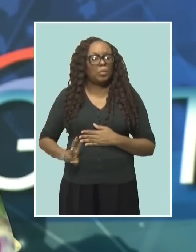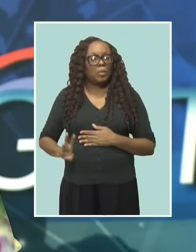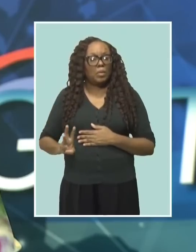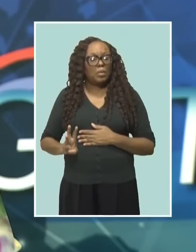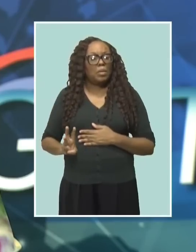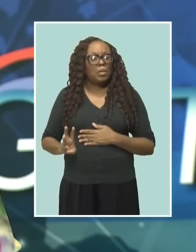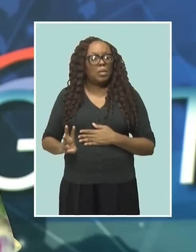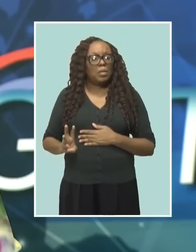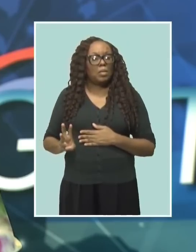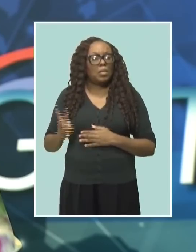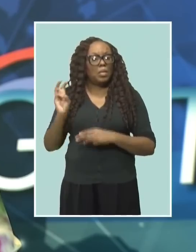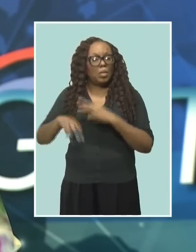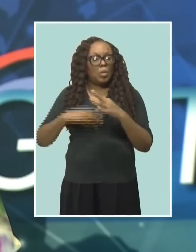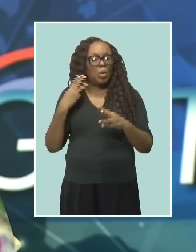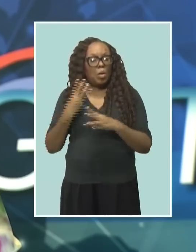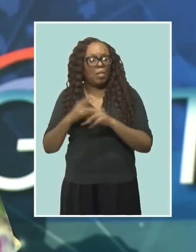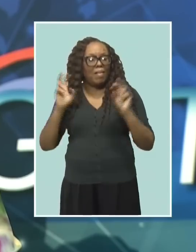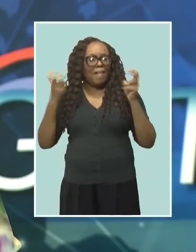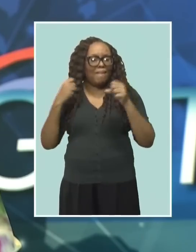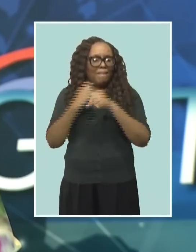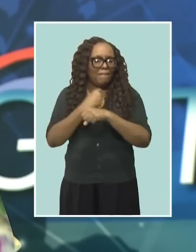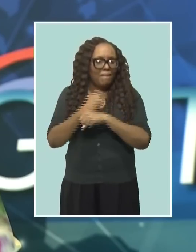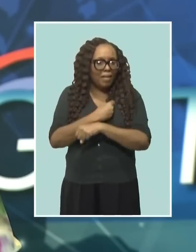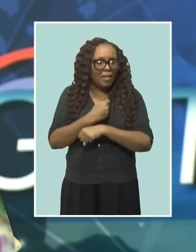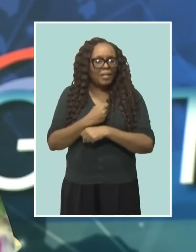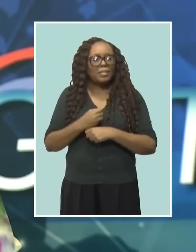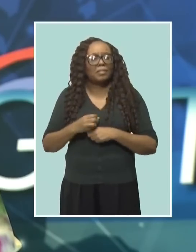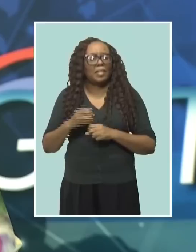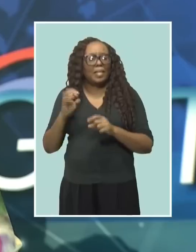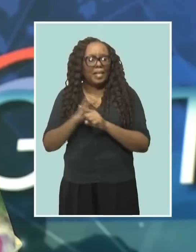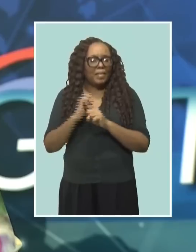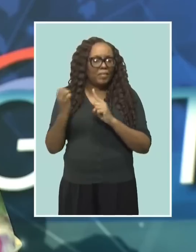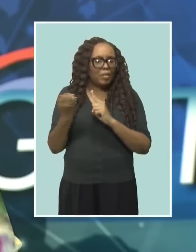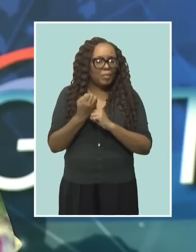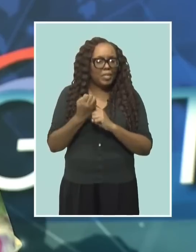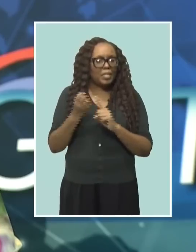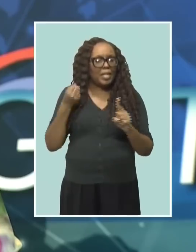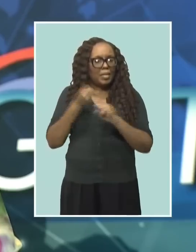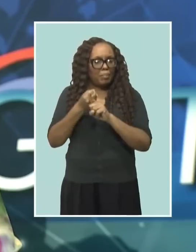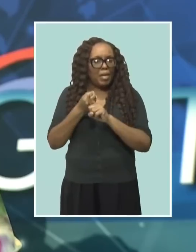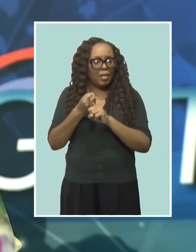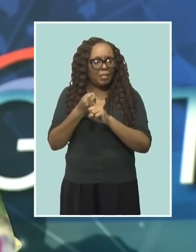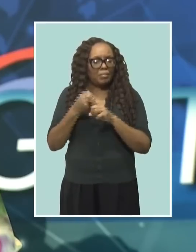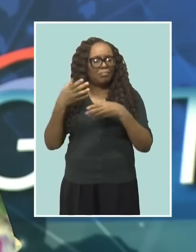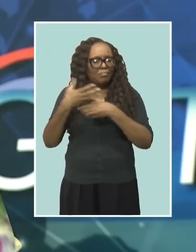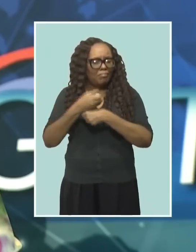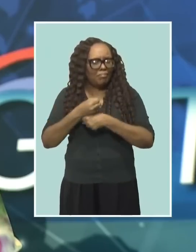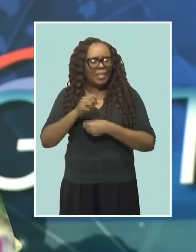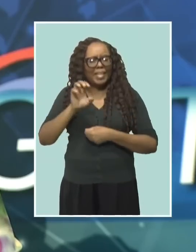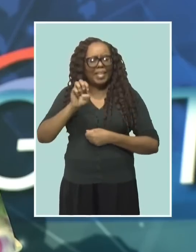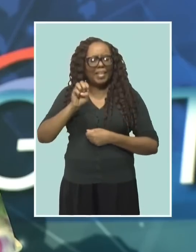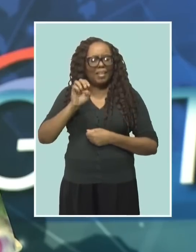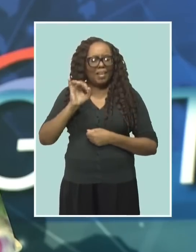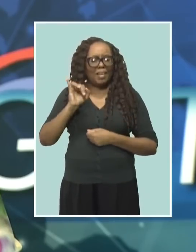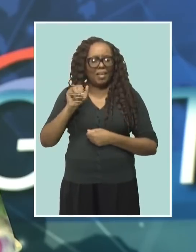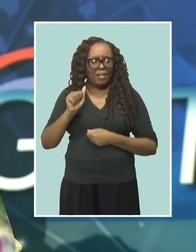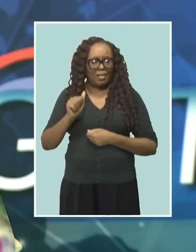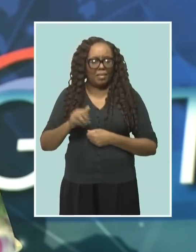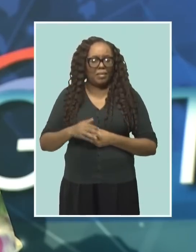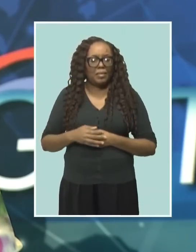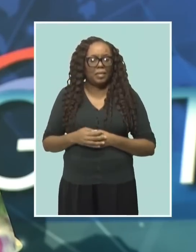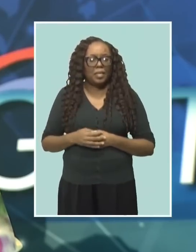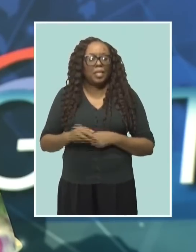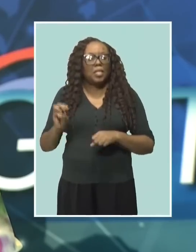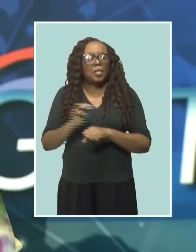Environmental Impact Assessment, or EIA, process. That's according to Minister of Planning and Development in the Prime Minister's